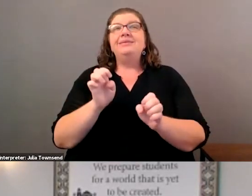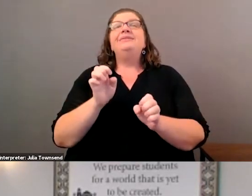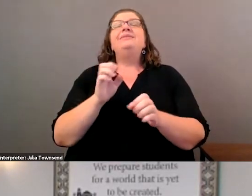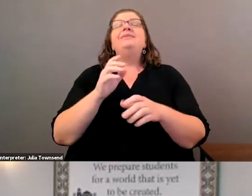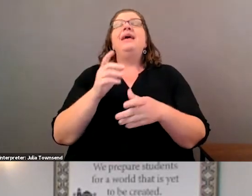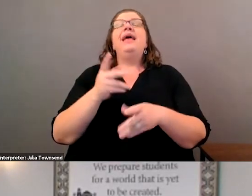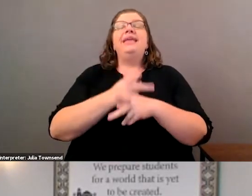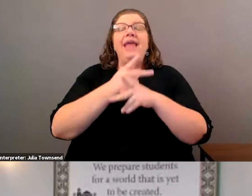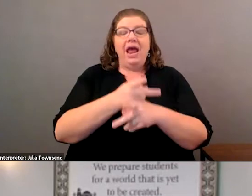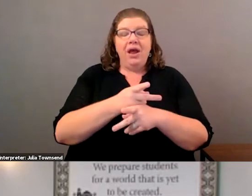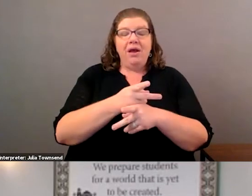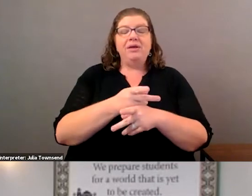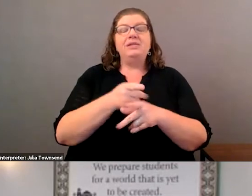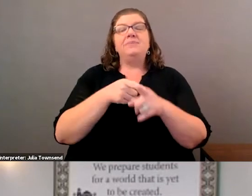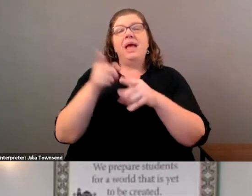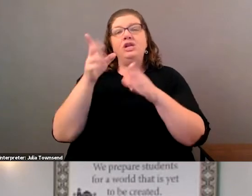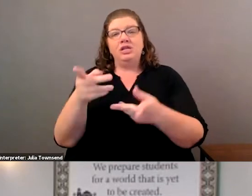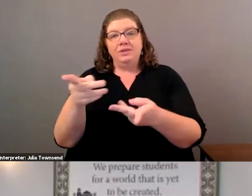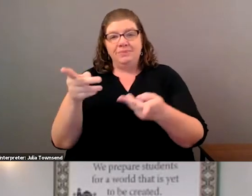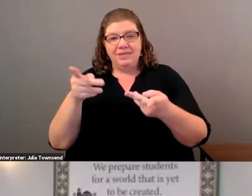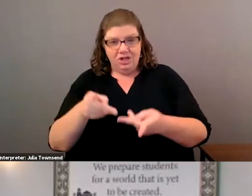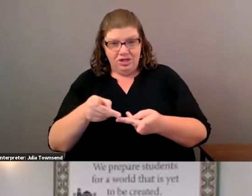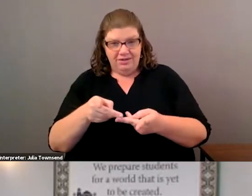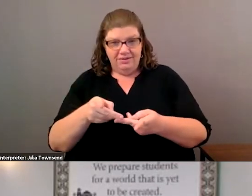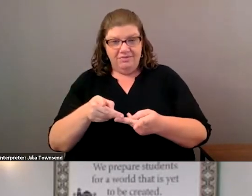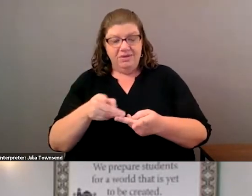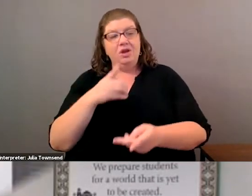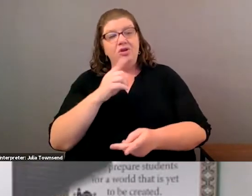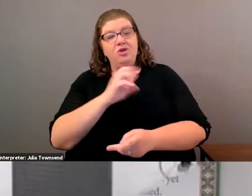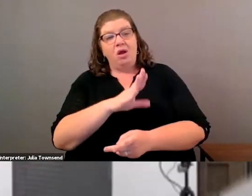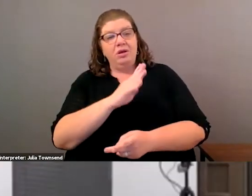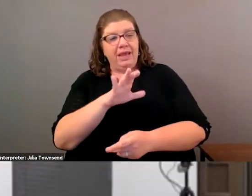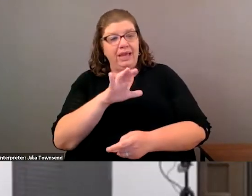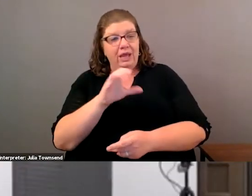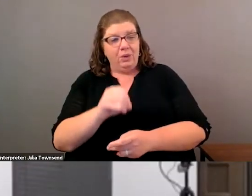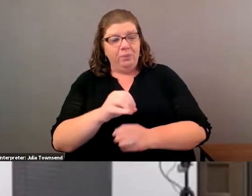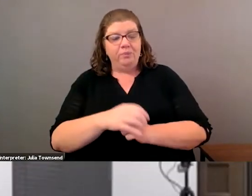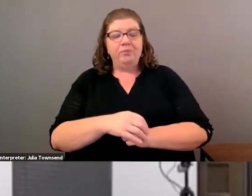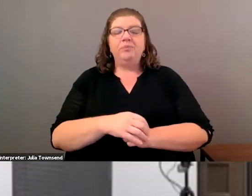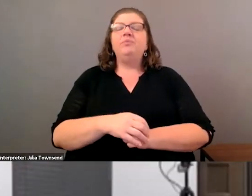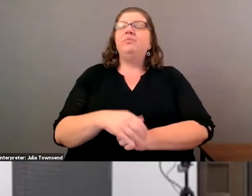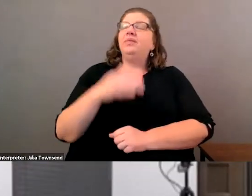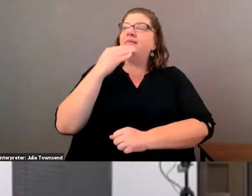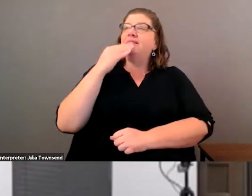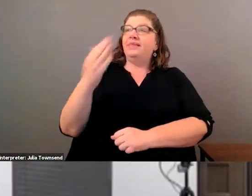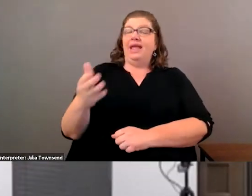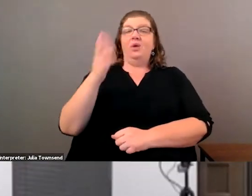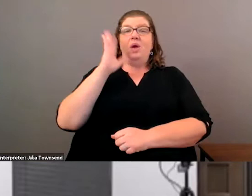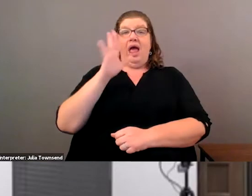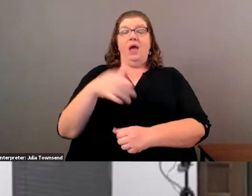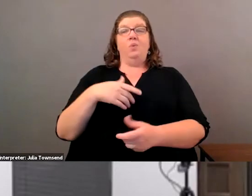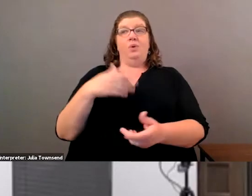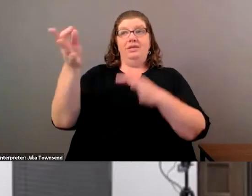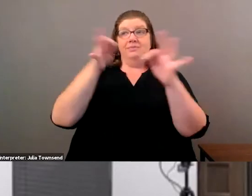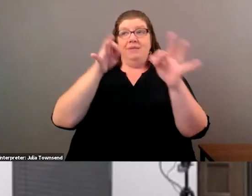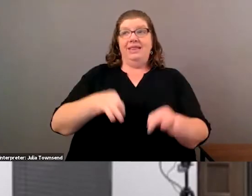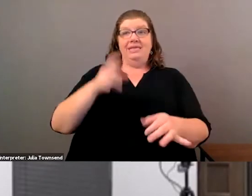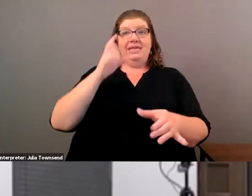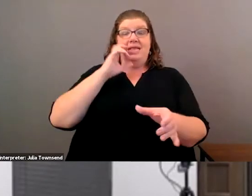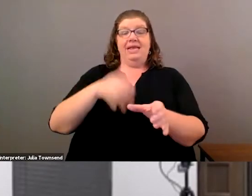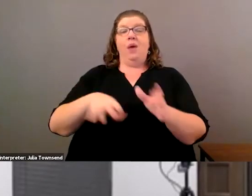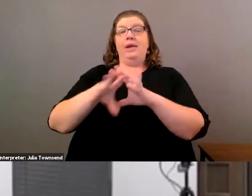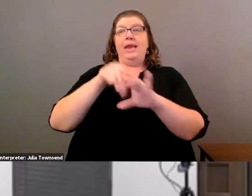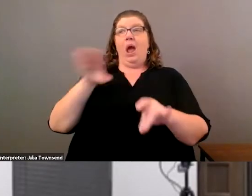positions. So I'll turn it over to Dr. Becchio. Thank you. I will present this item and then get out of your way for the rest of the evening.